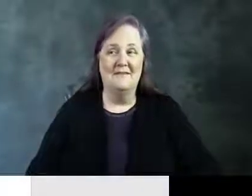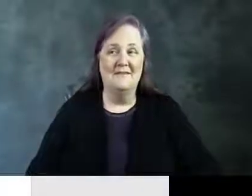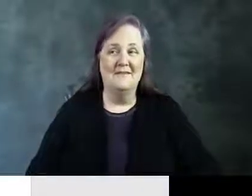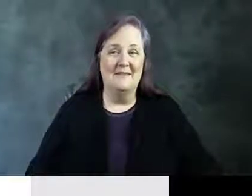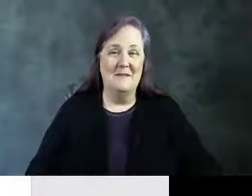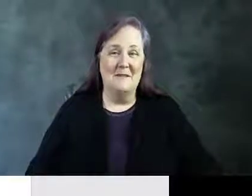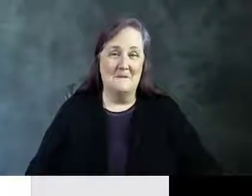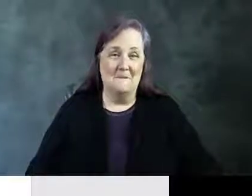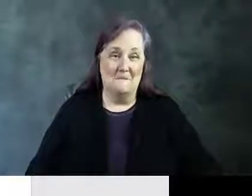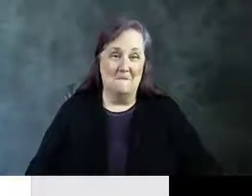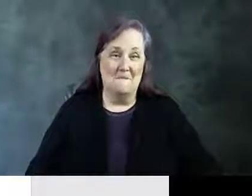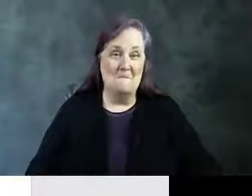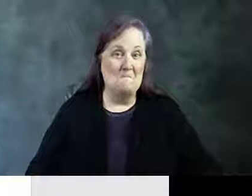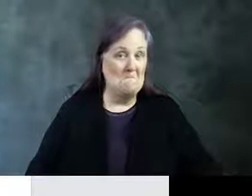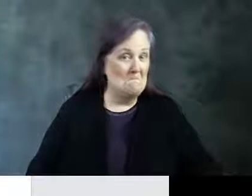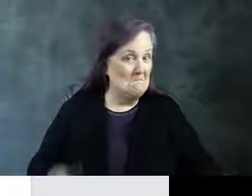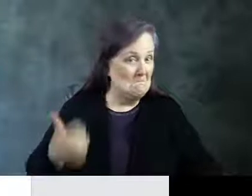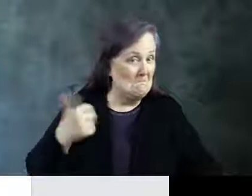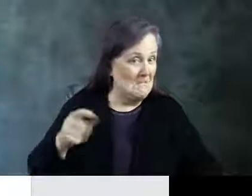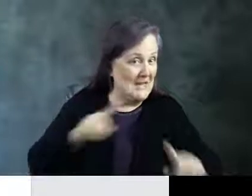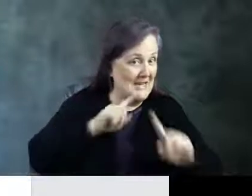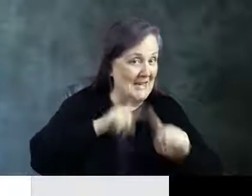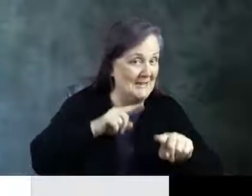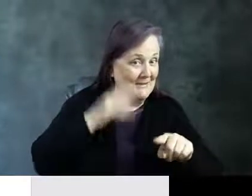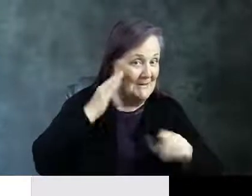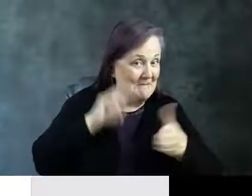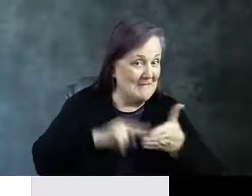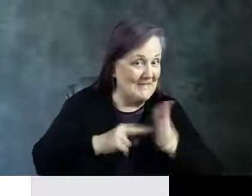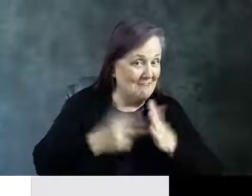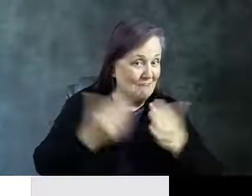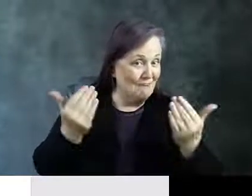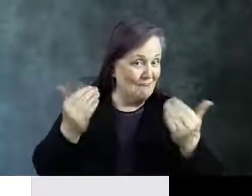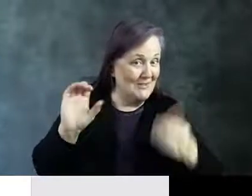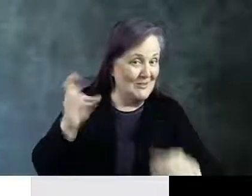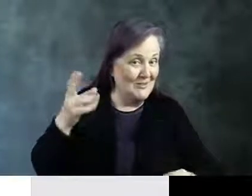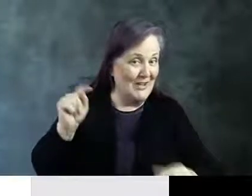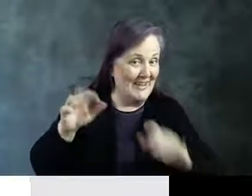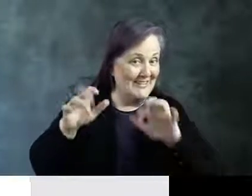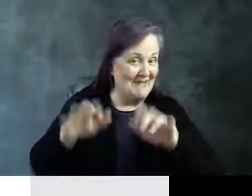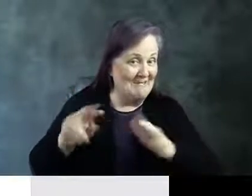Let's see if any answers come in. So what's a serif?